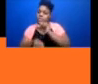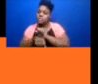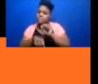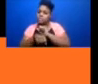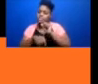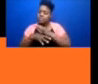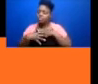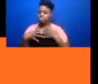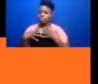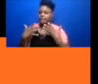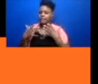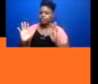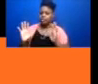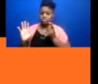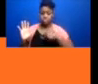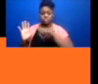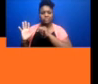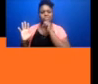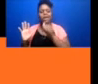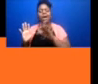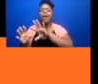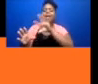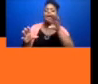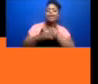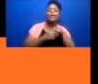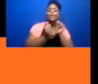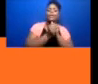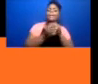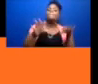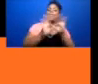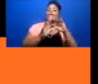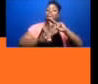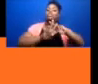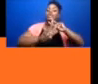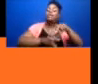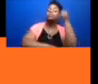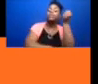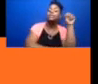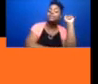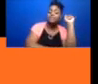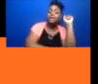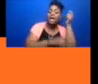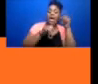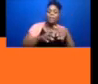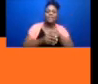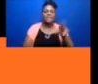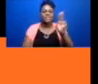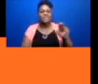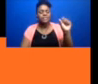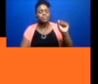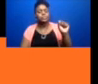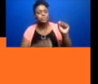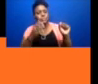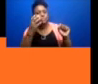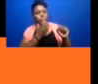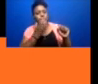included in the important hashtag activism happening in the United States that addresses